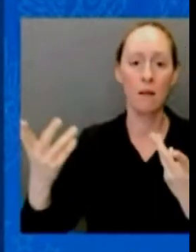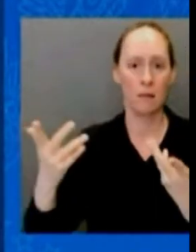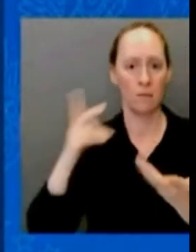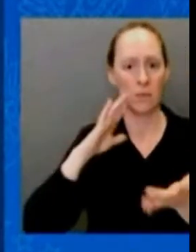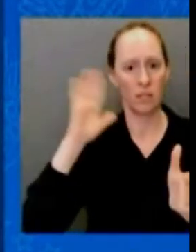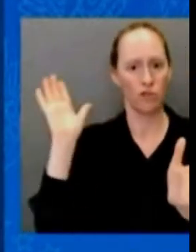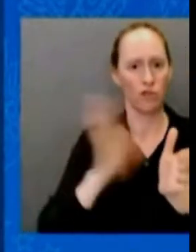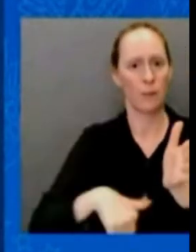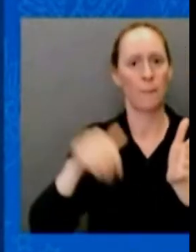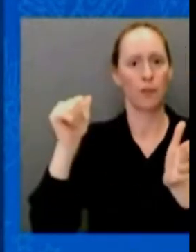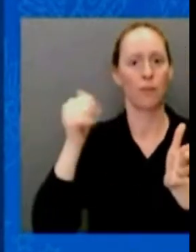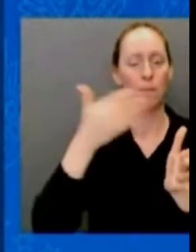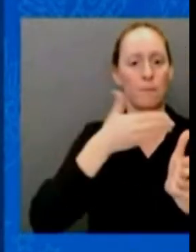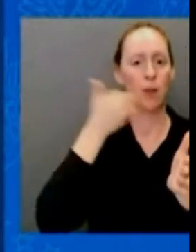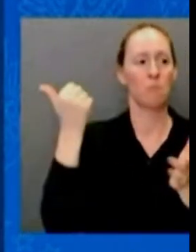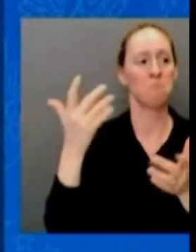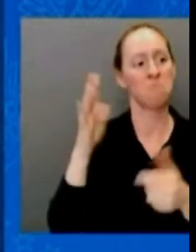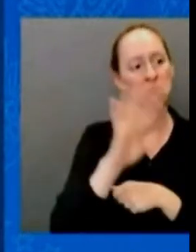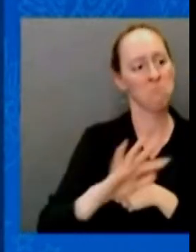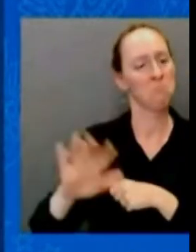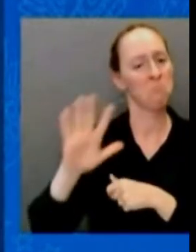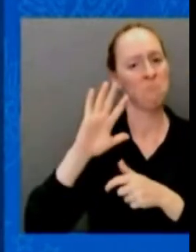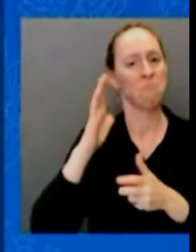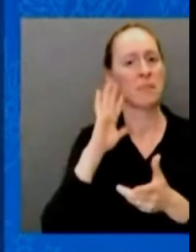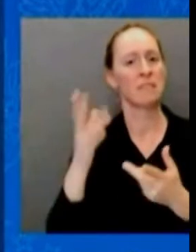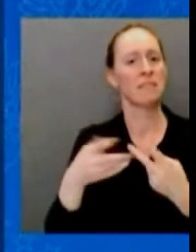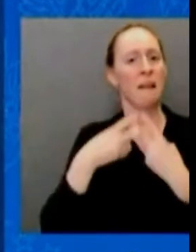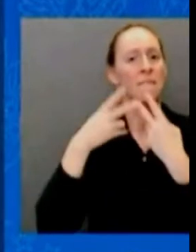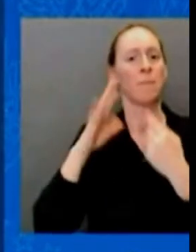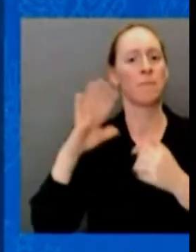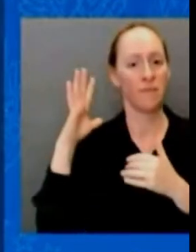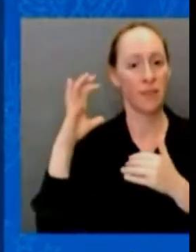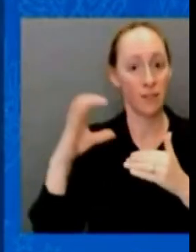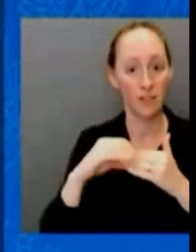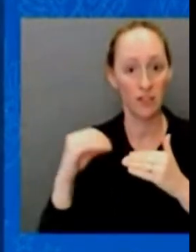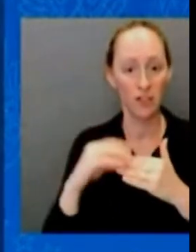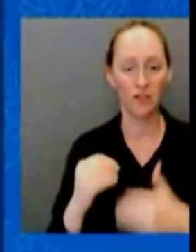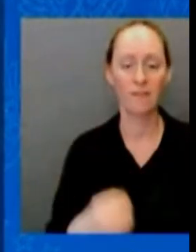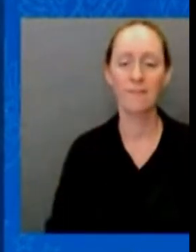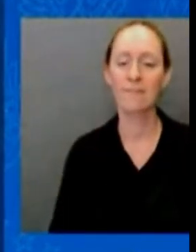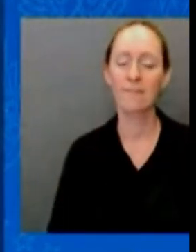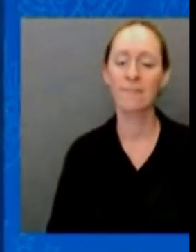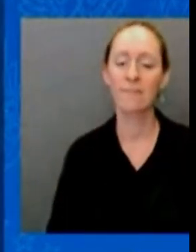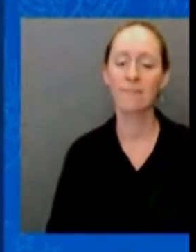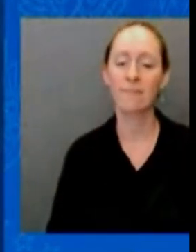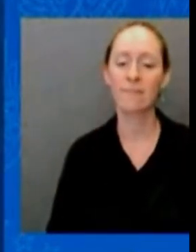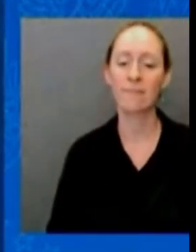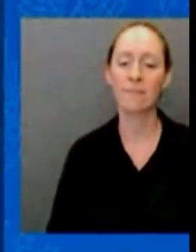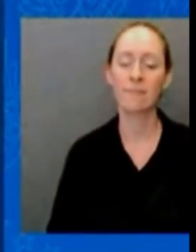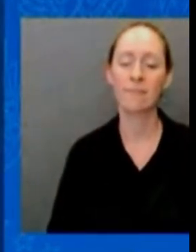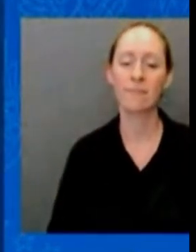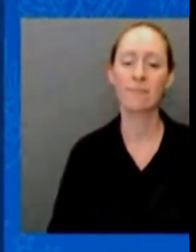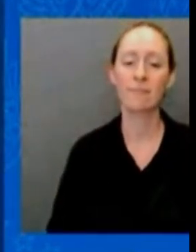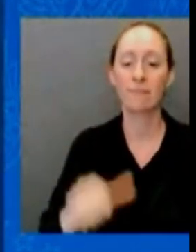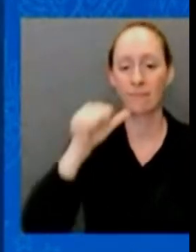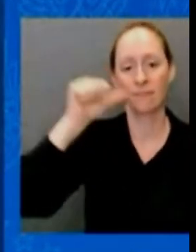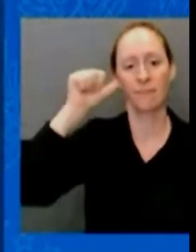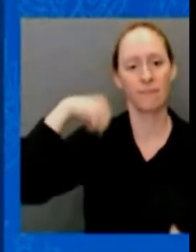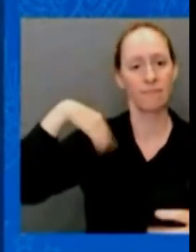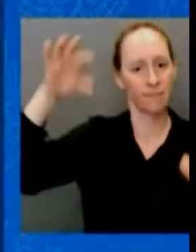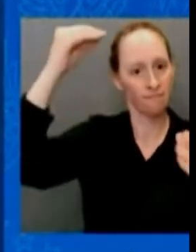my administration is taking to get rid of unfair, hidden fees, known as junk fees, that are